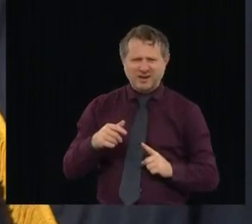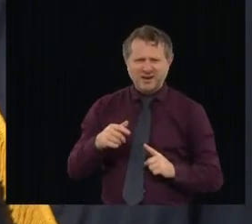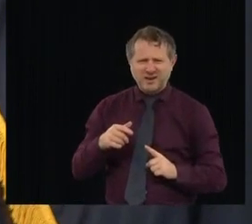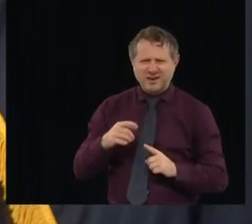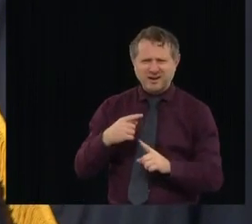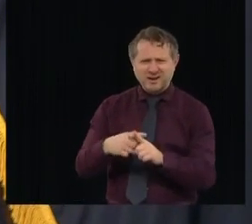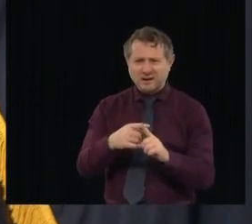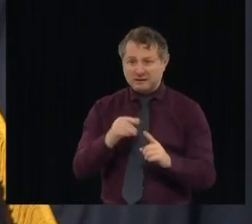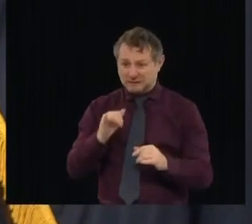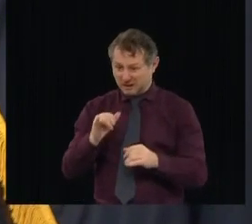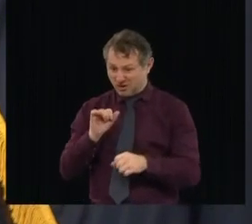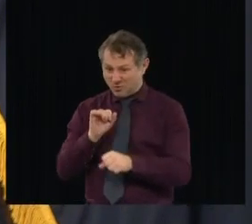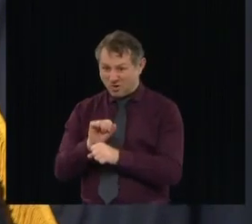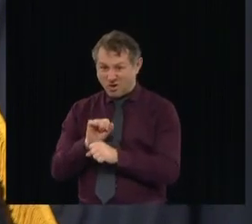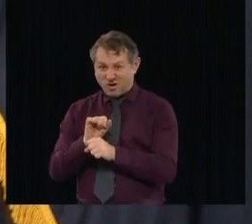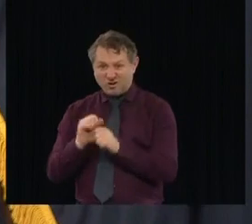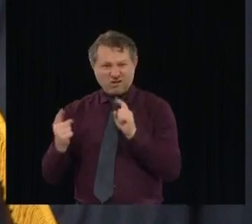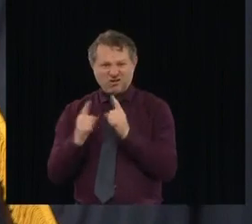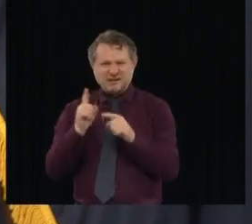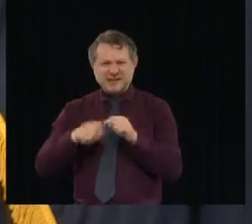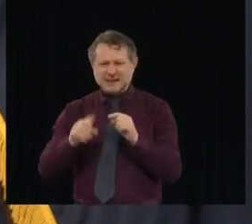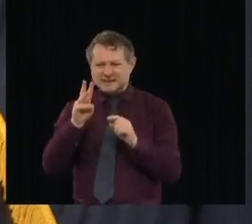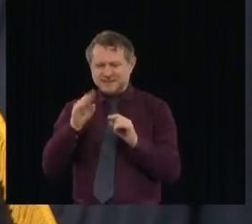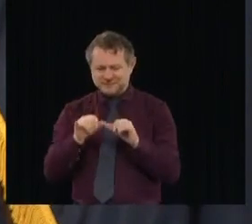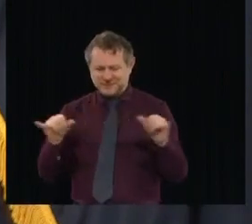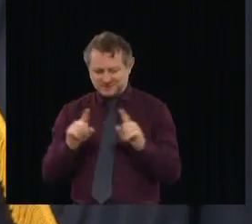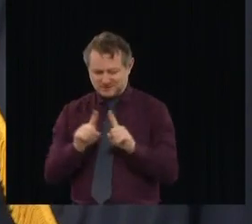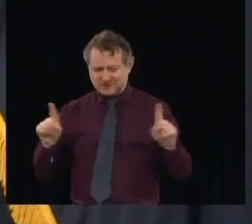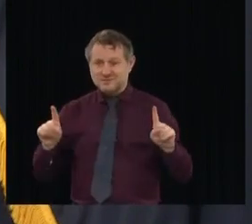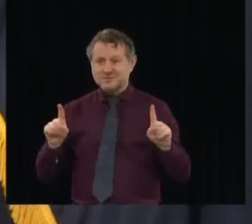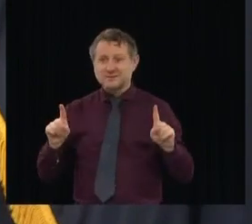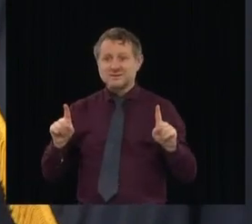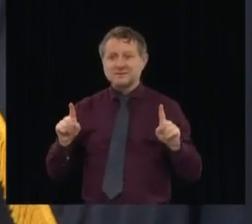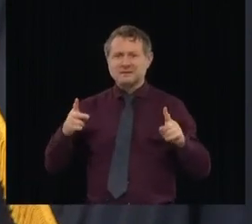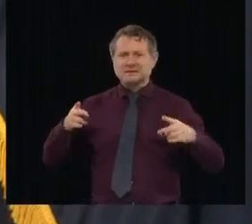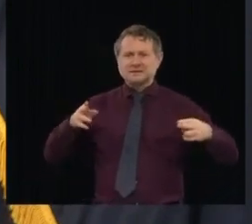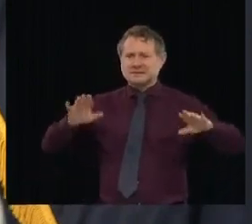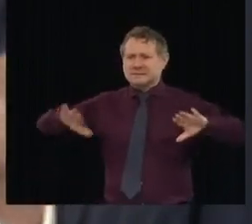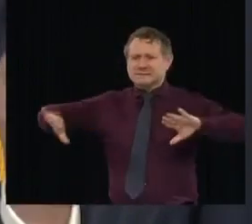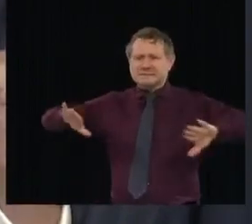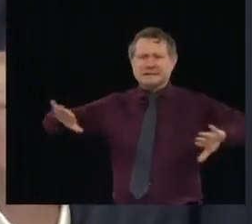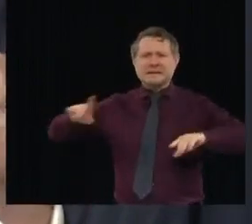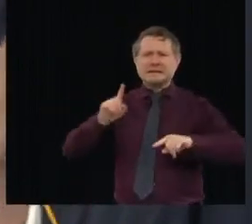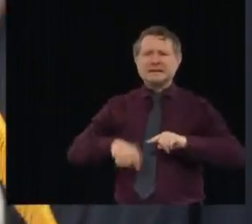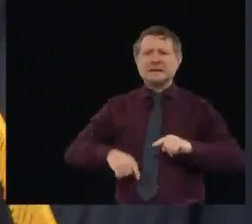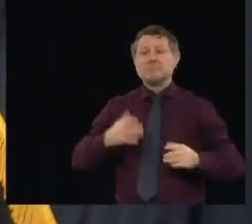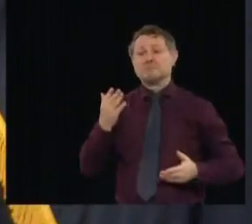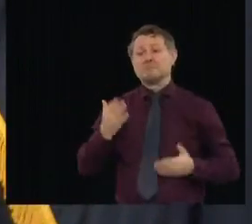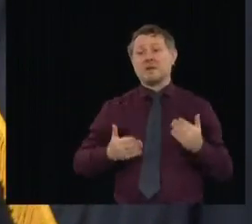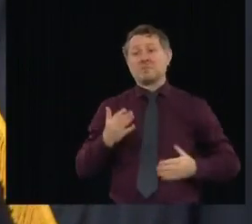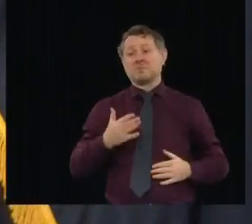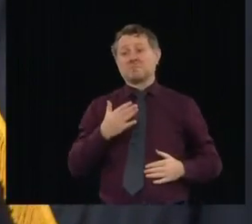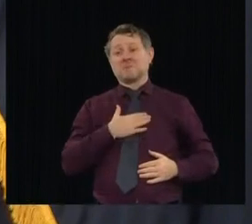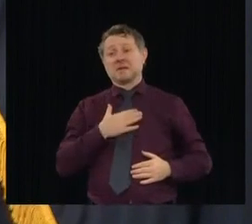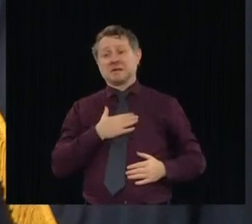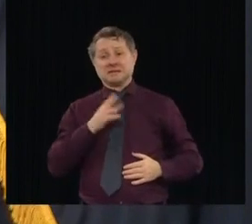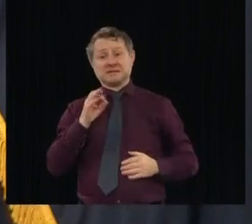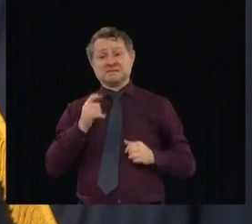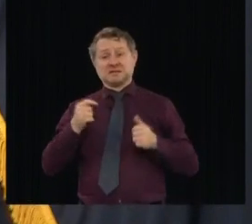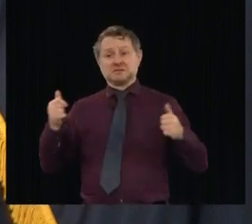You can't really socially distance and do a haircut. Maybe mine, you could do from 6 feet away. But